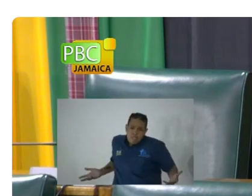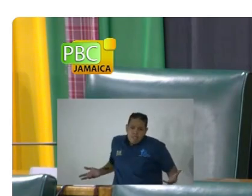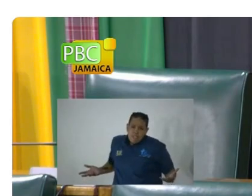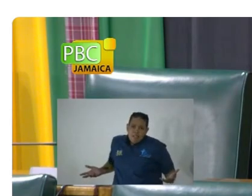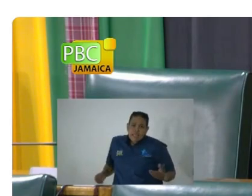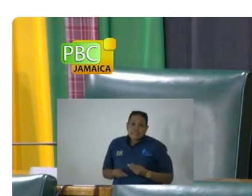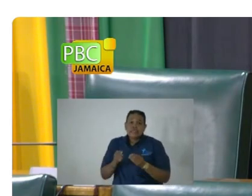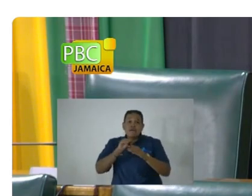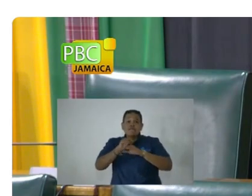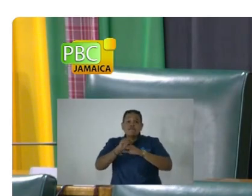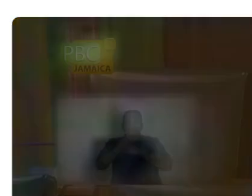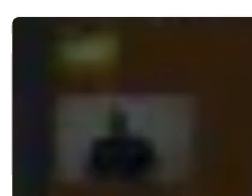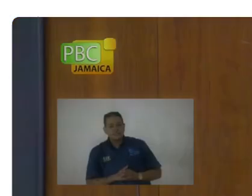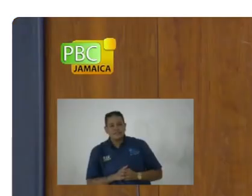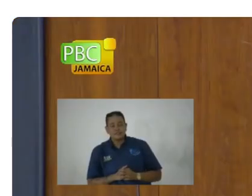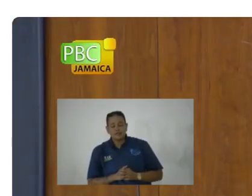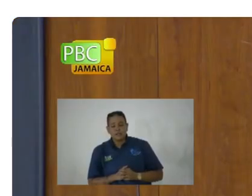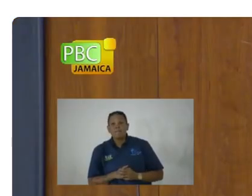hold on